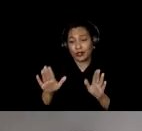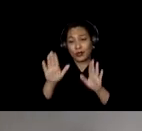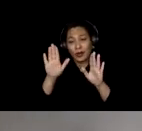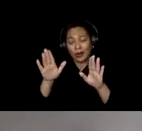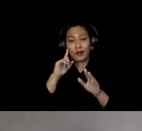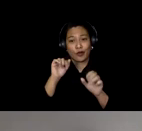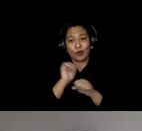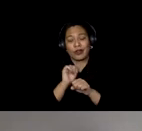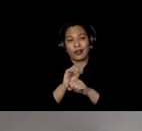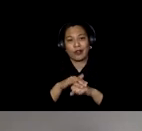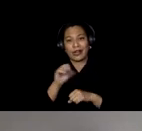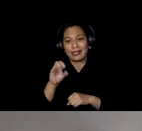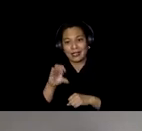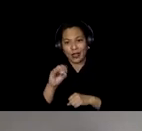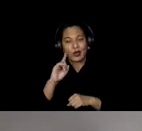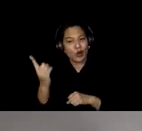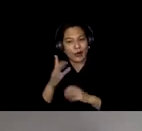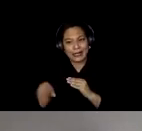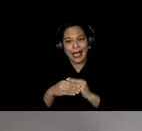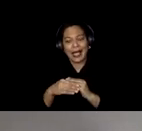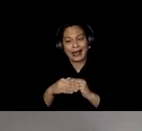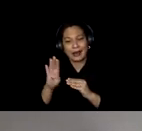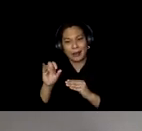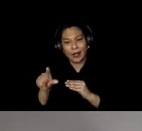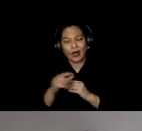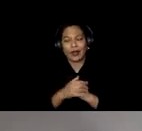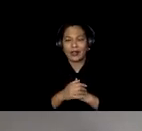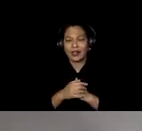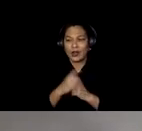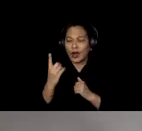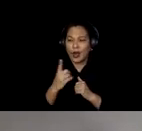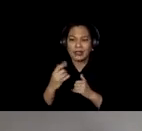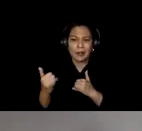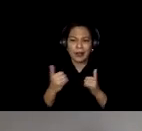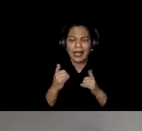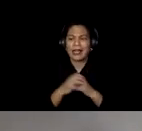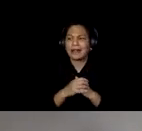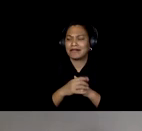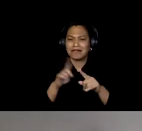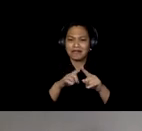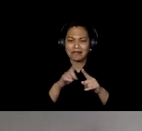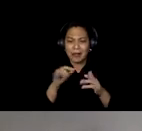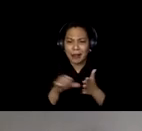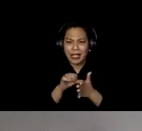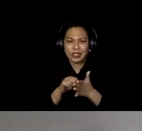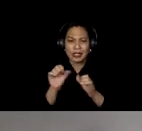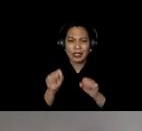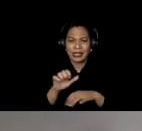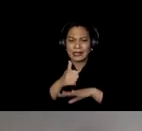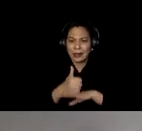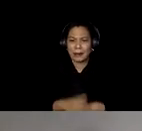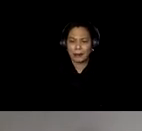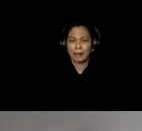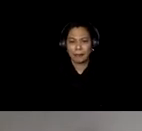because you're regularly adding blog posts. You can keep playing around with SEO on different pages, and